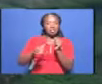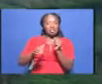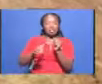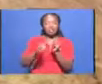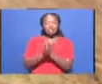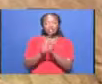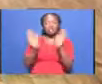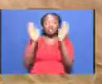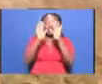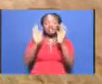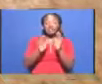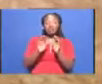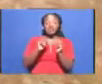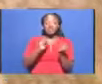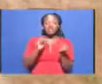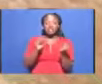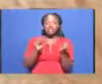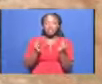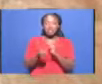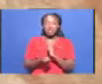climate change.